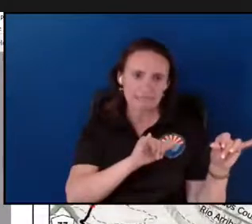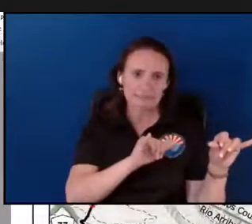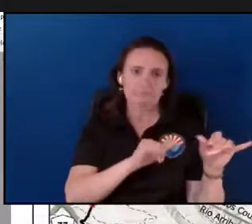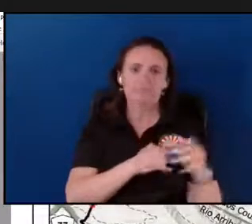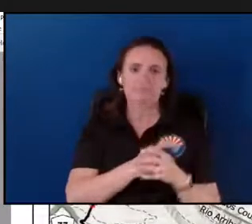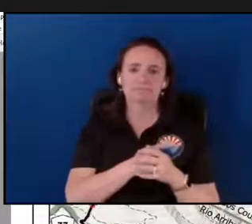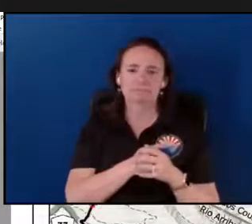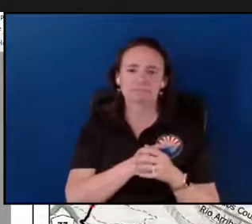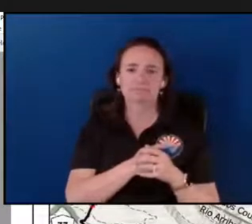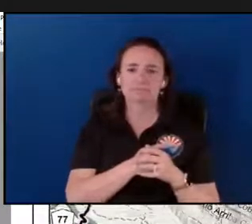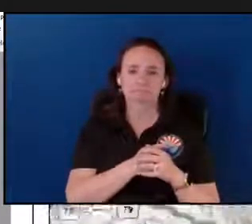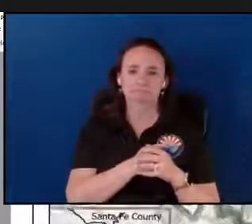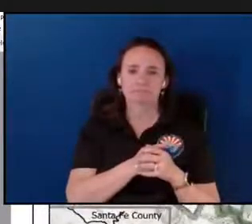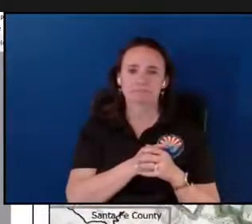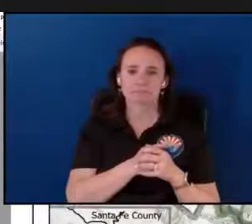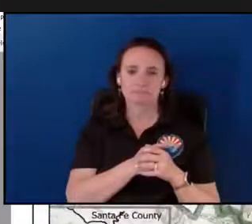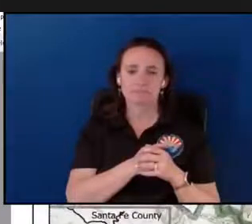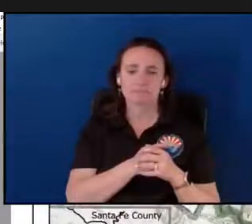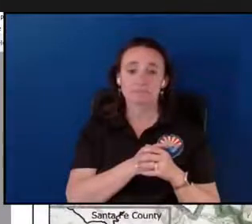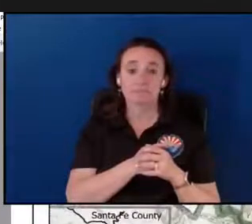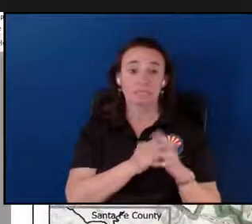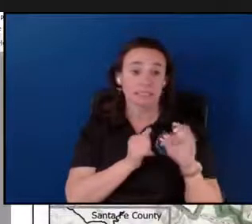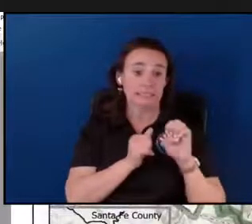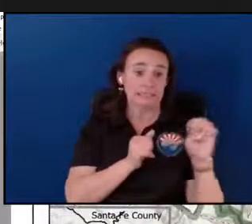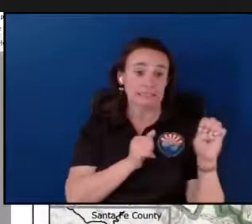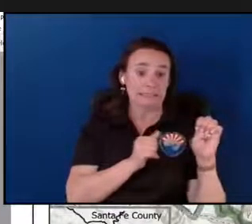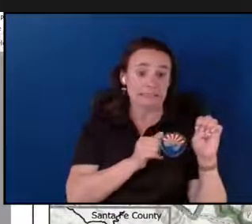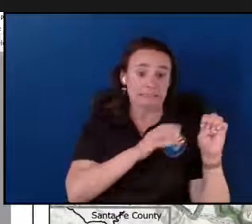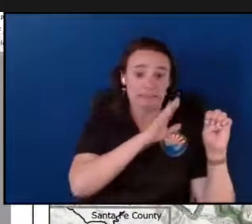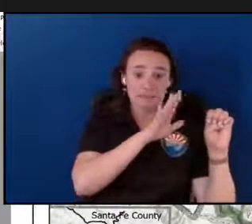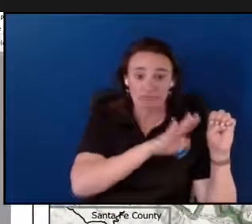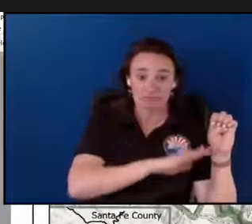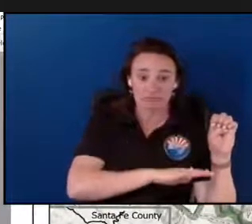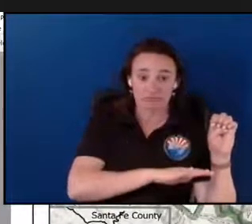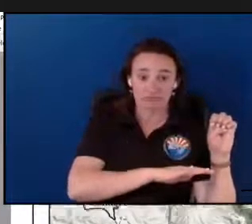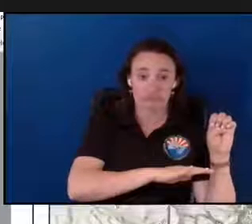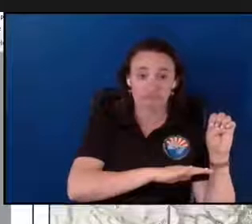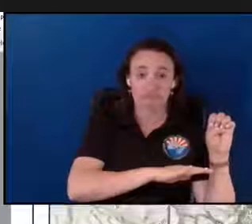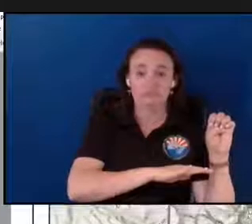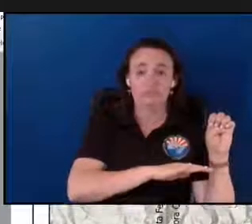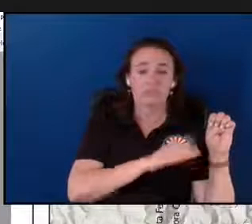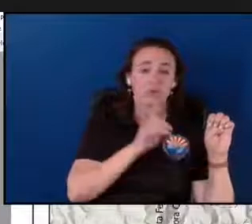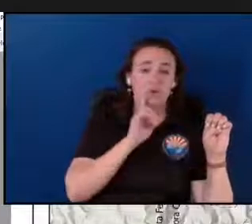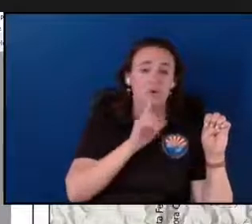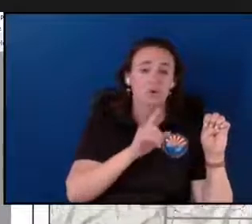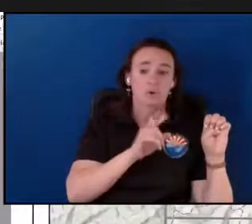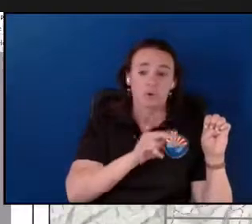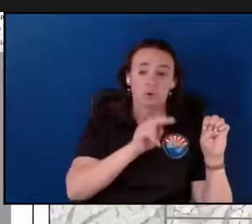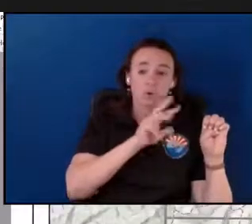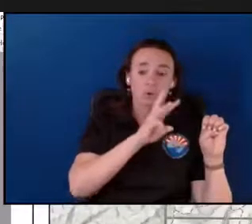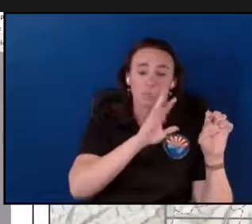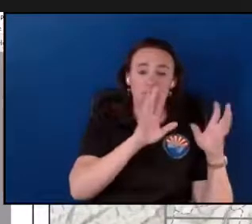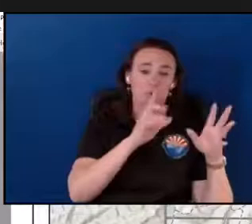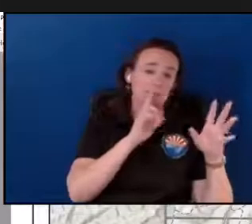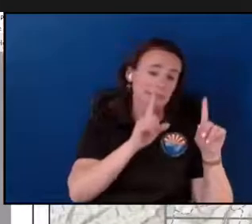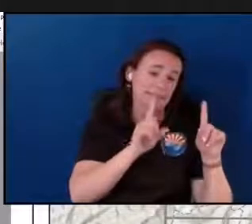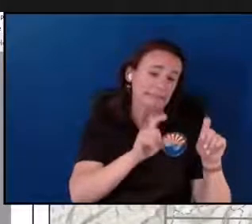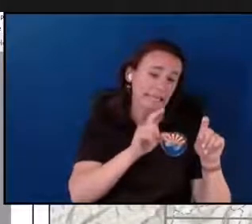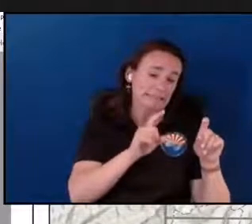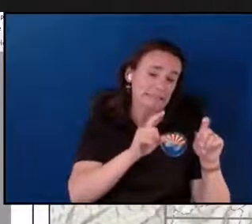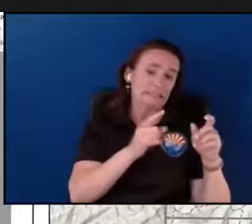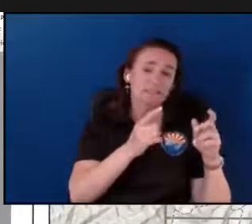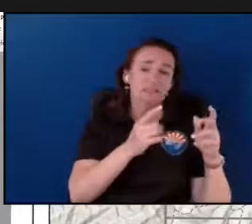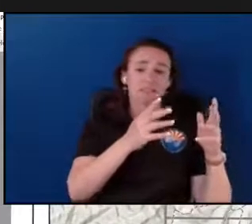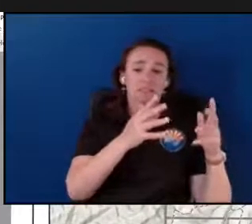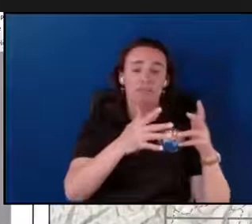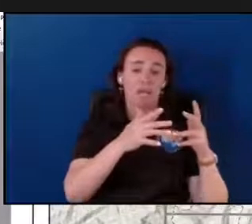very favorable. As we come down the east side, once again, the northwest winds will test this a bit. It's withstood a lot of testing. I'm